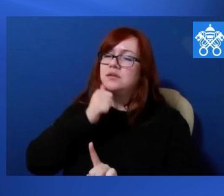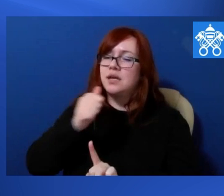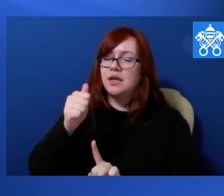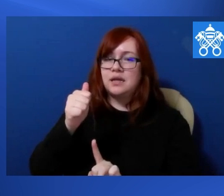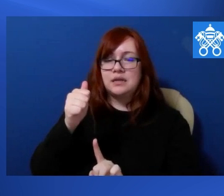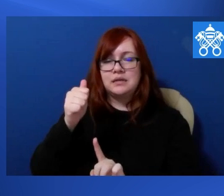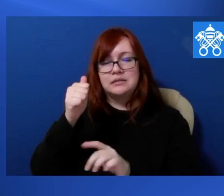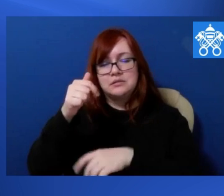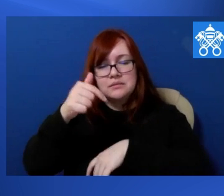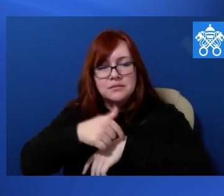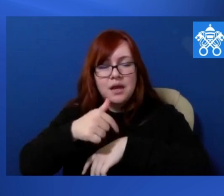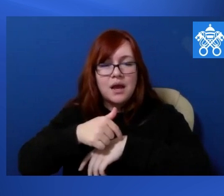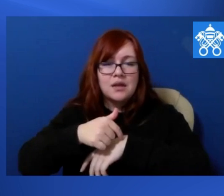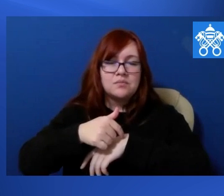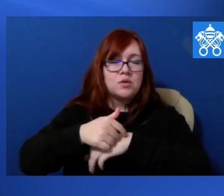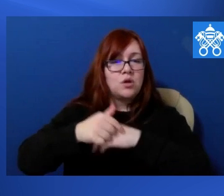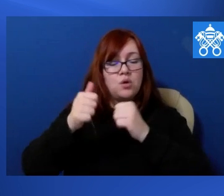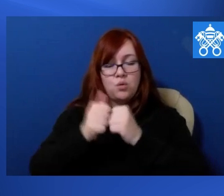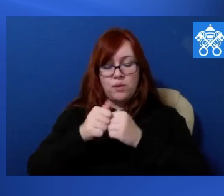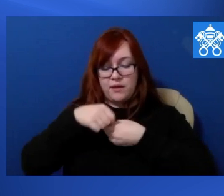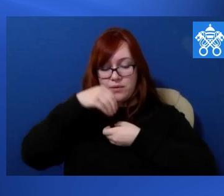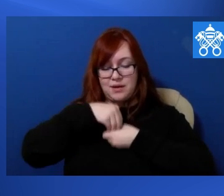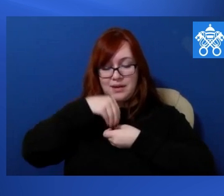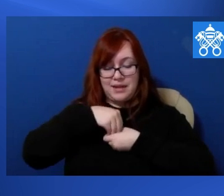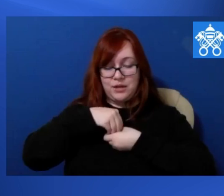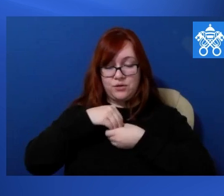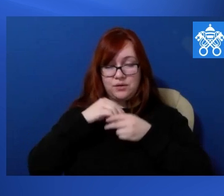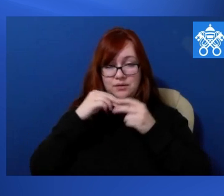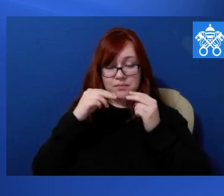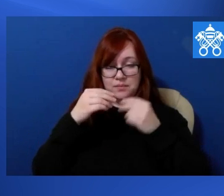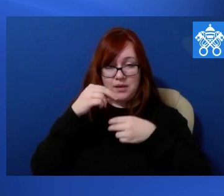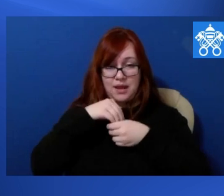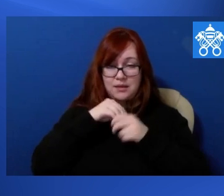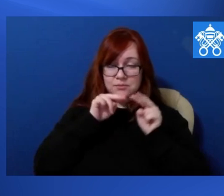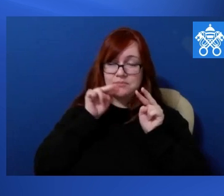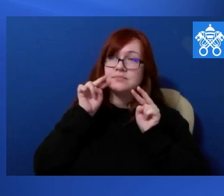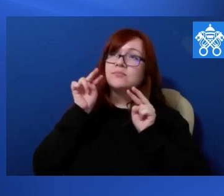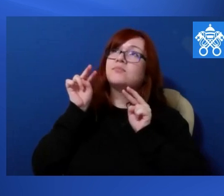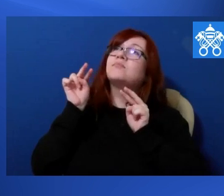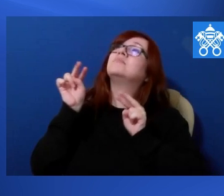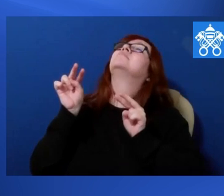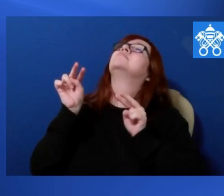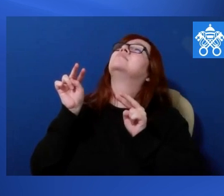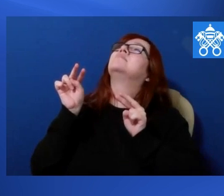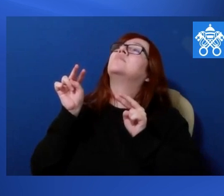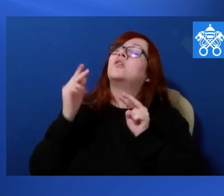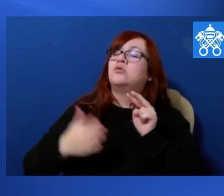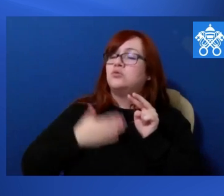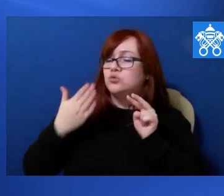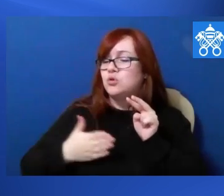each occupation with our inner gaze turned to Jesus. Joys and